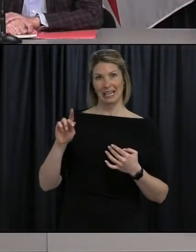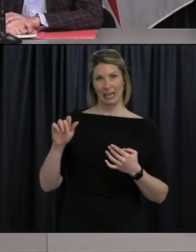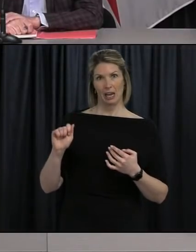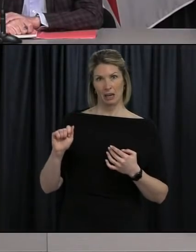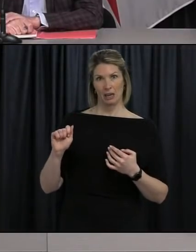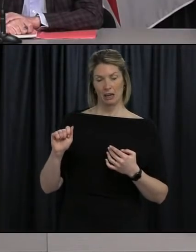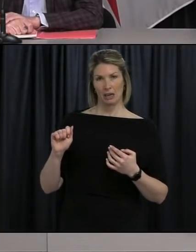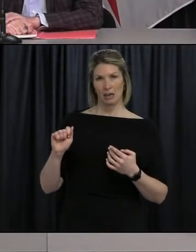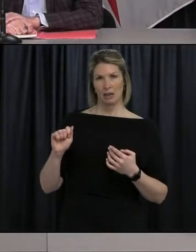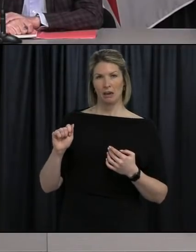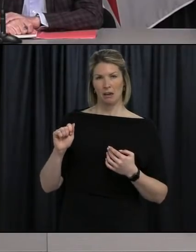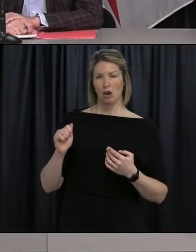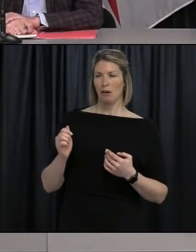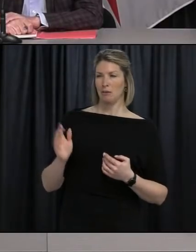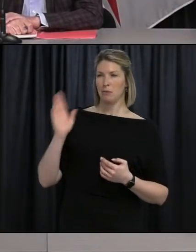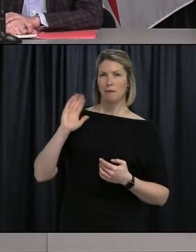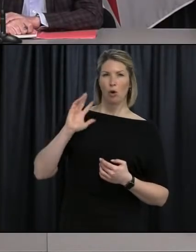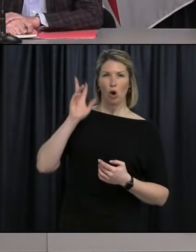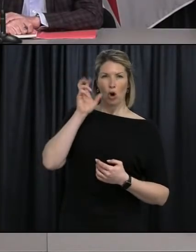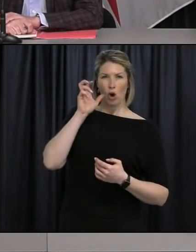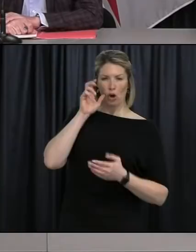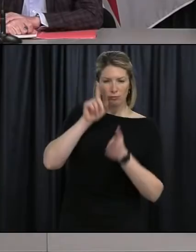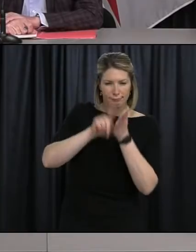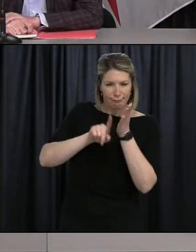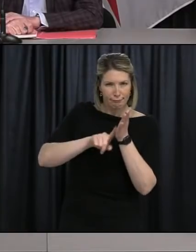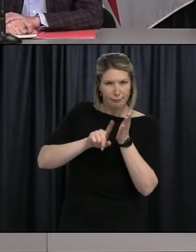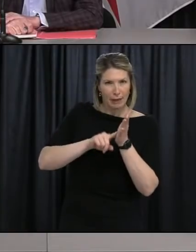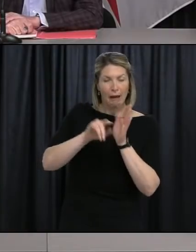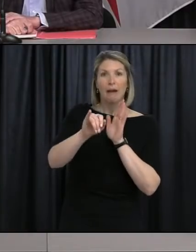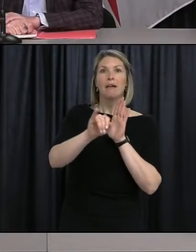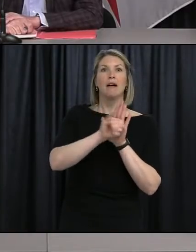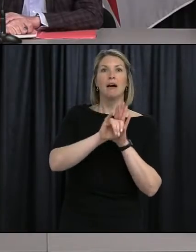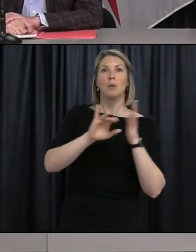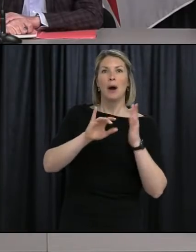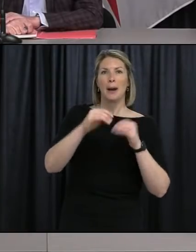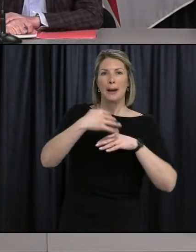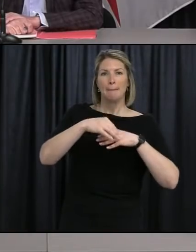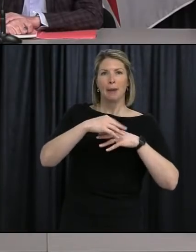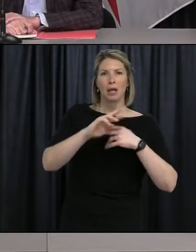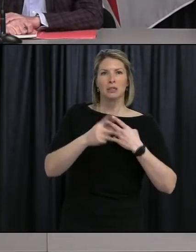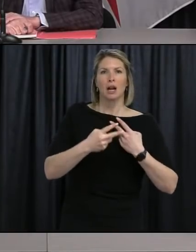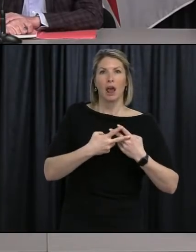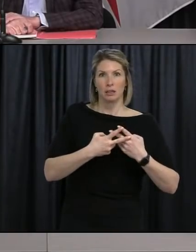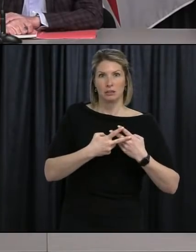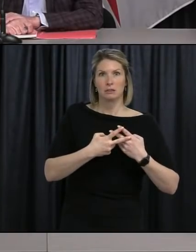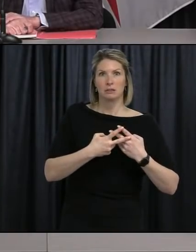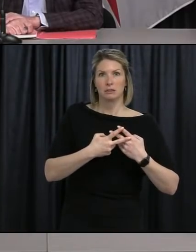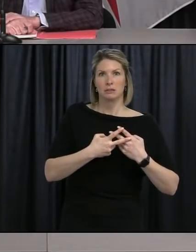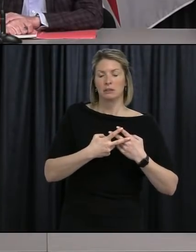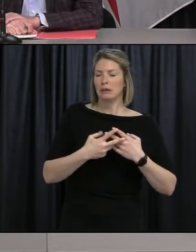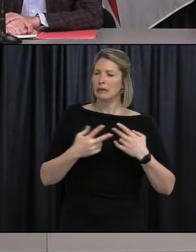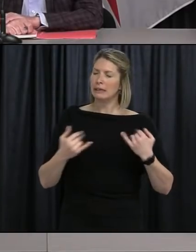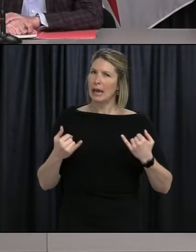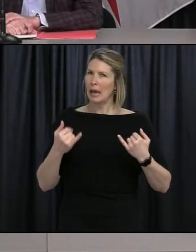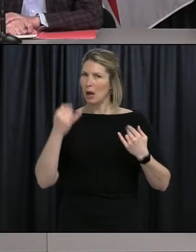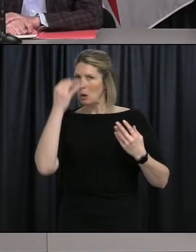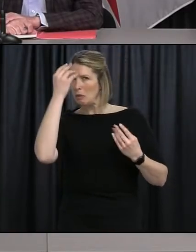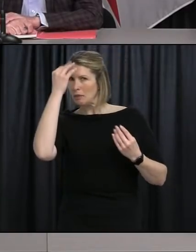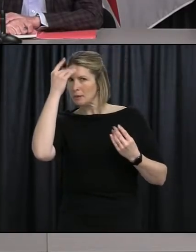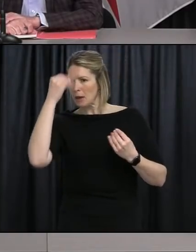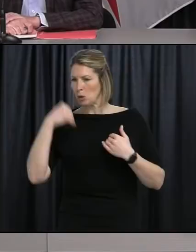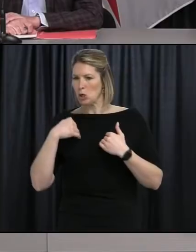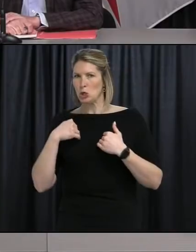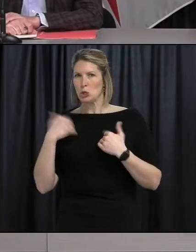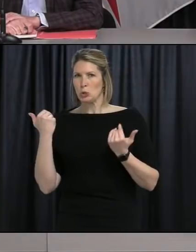clots, it's more likely that people would get a blood clot from flying, for example, or if they're on the birth control